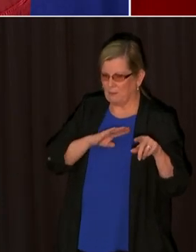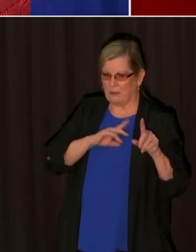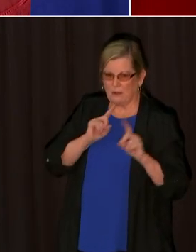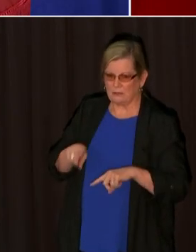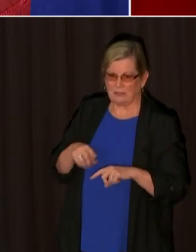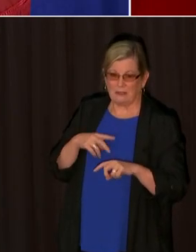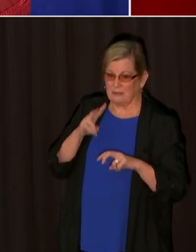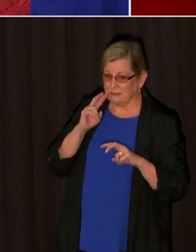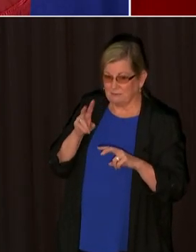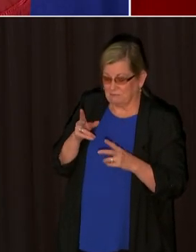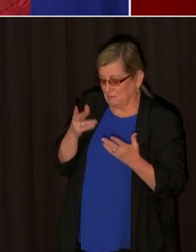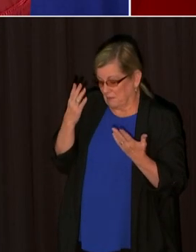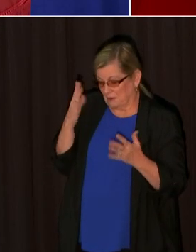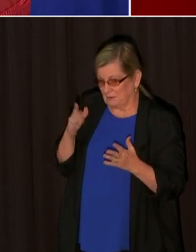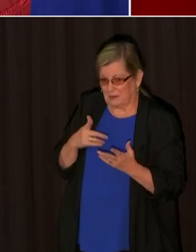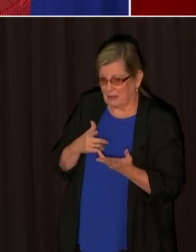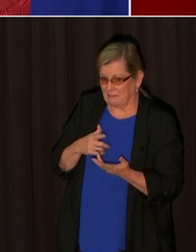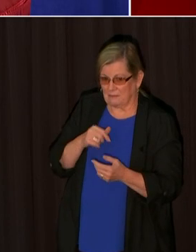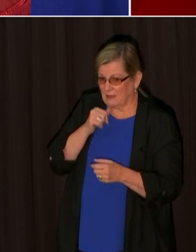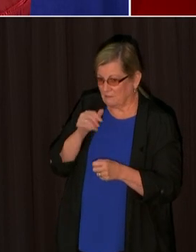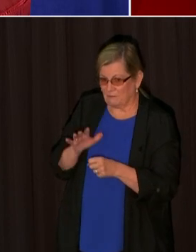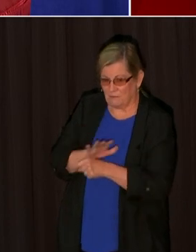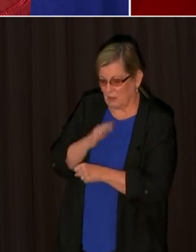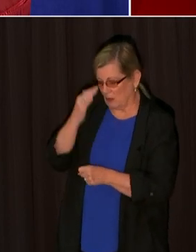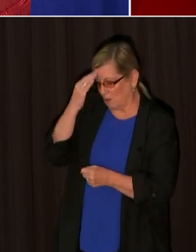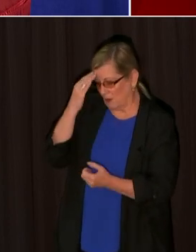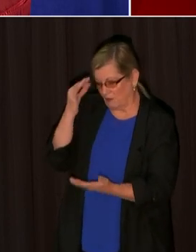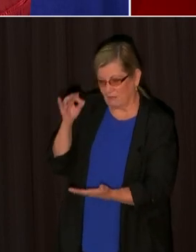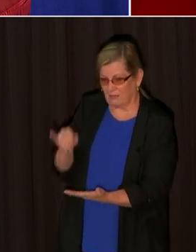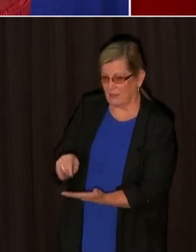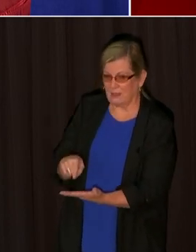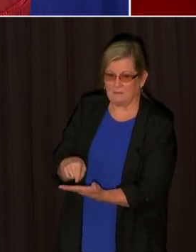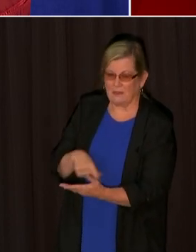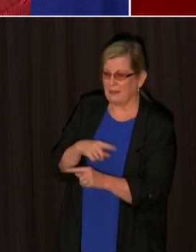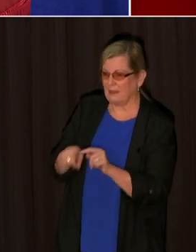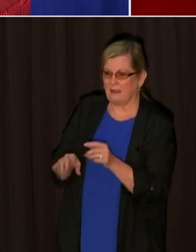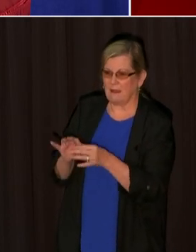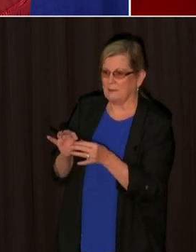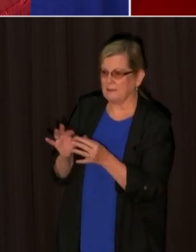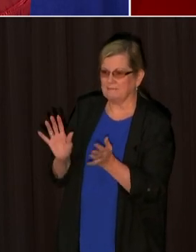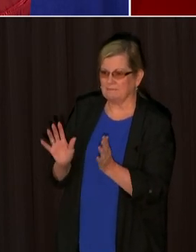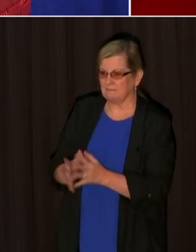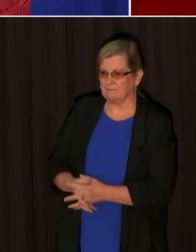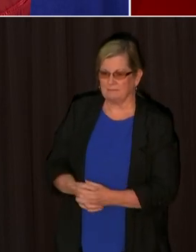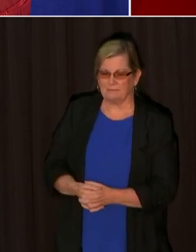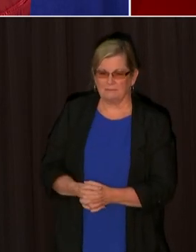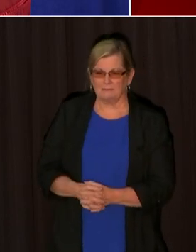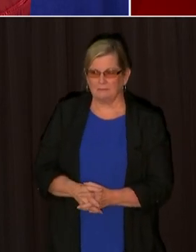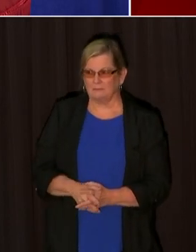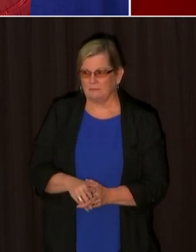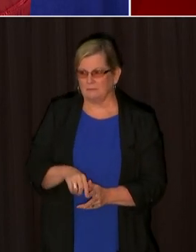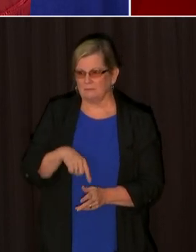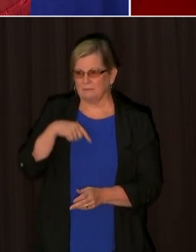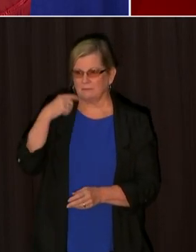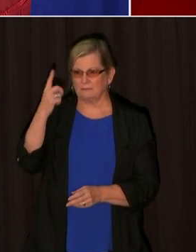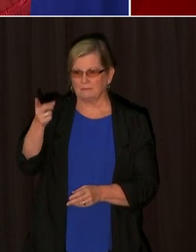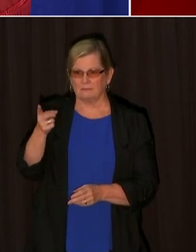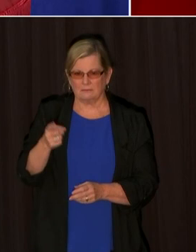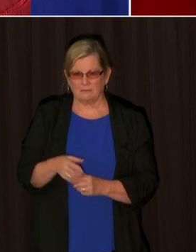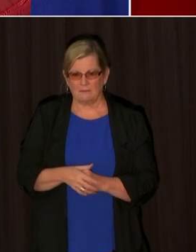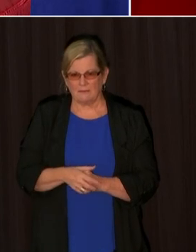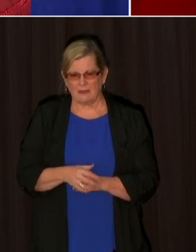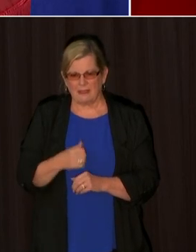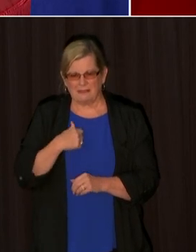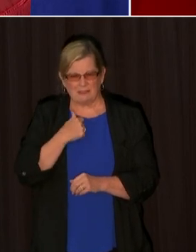basis yesterday that I'm not fully briefed on, I'm not going to comment. Yes. And I apologize if I get this wrong, but I believe